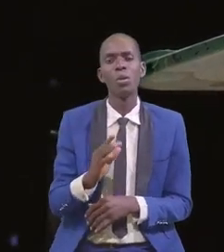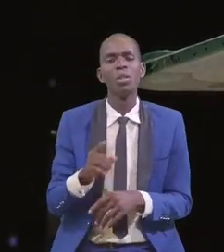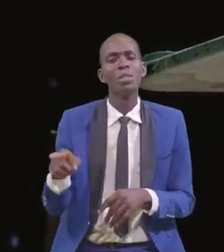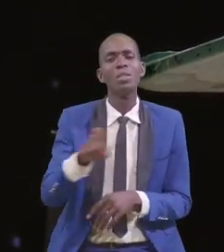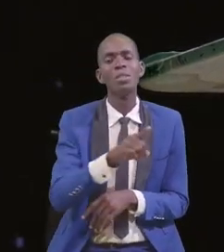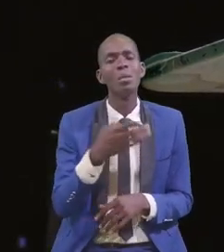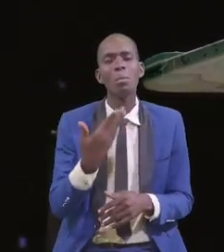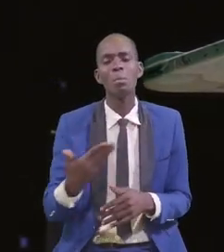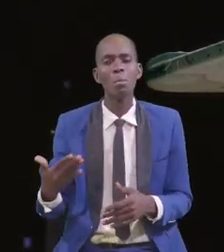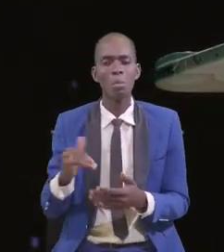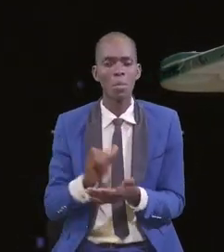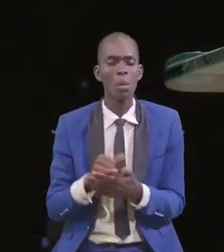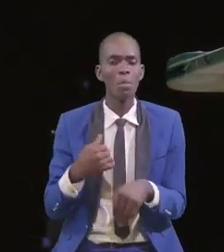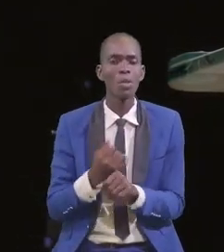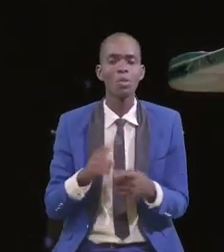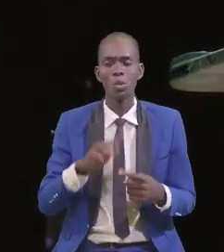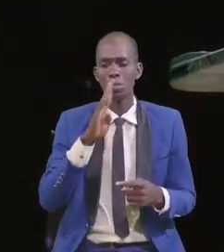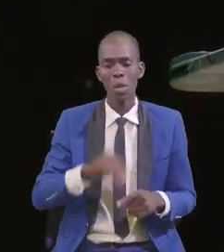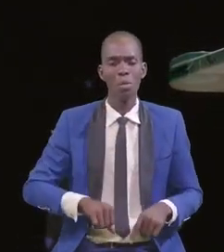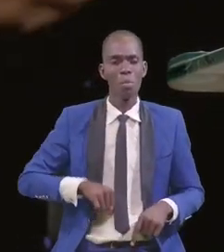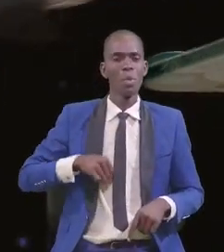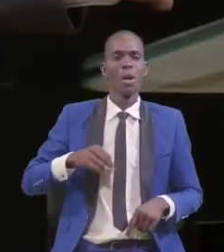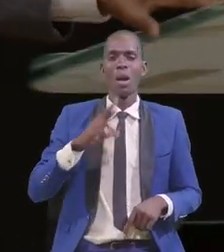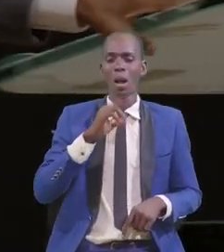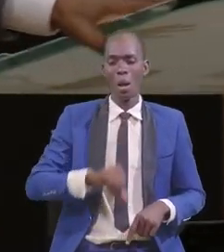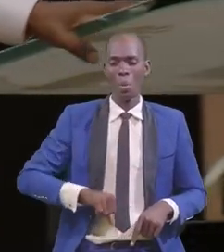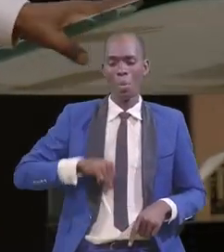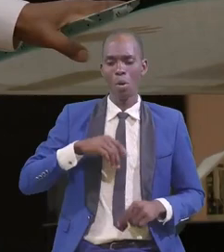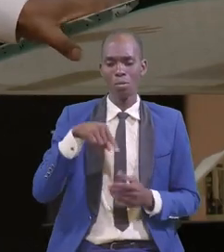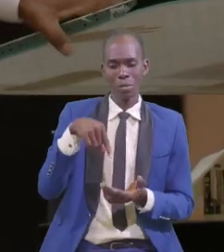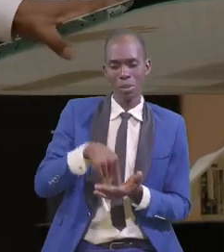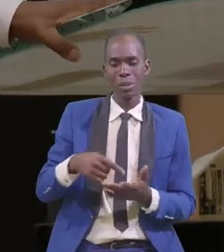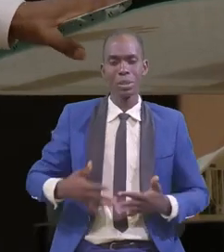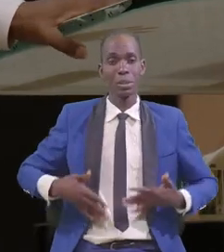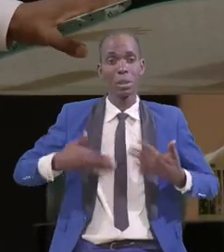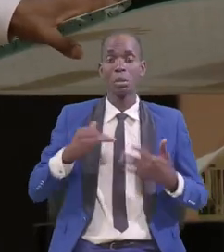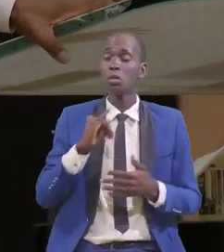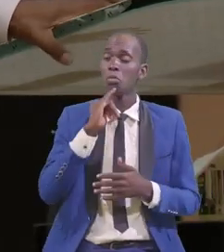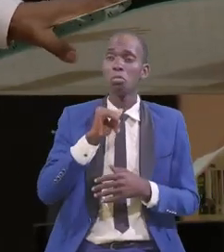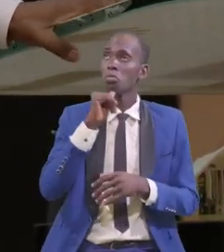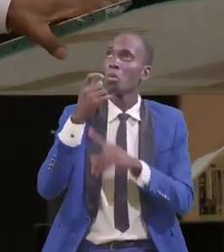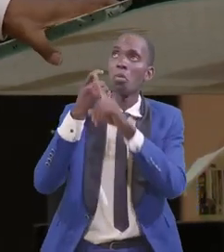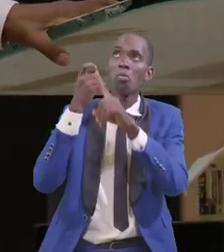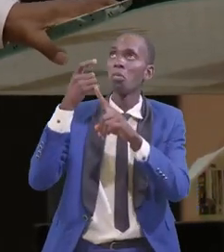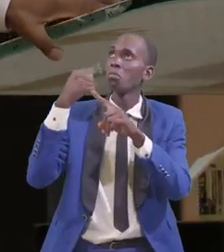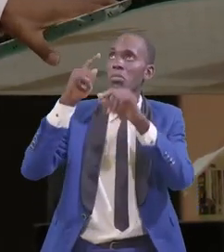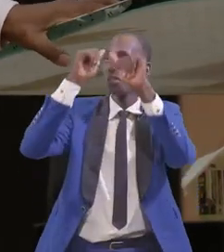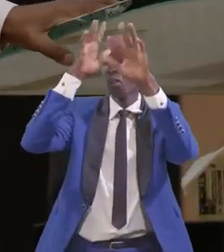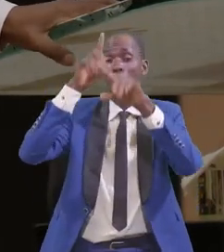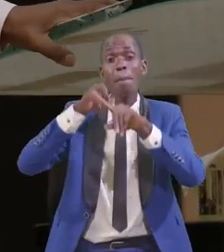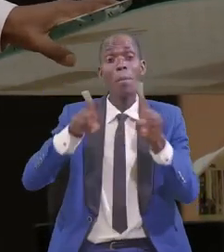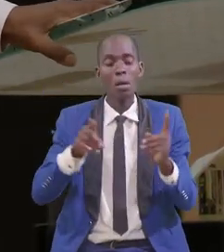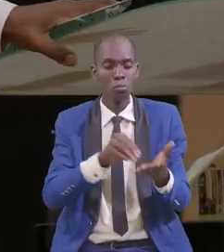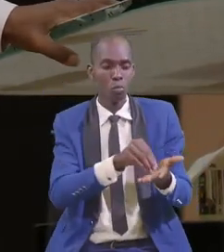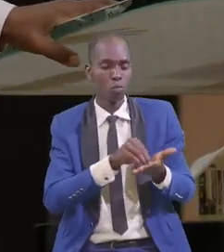The pride of this life. They are not of the Father, but is of the world.